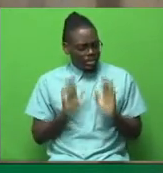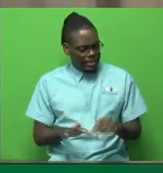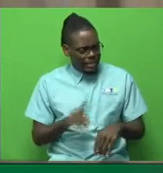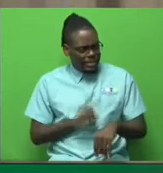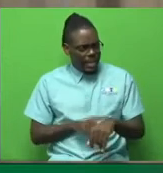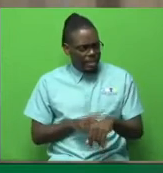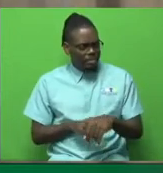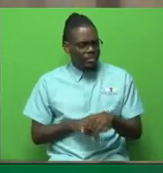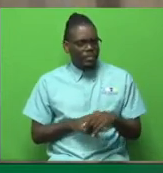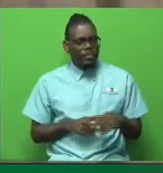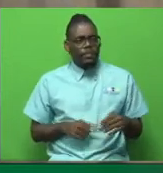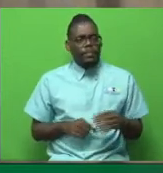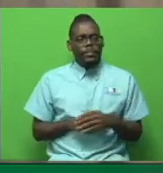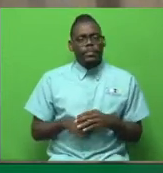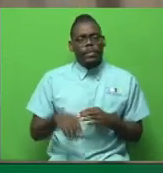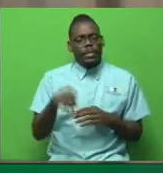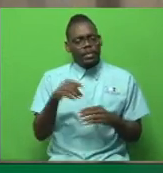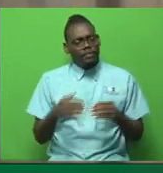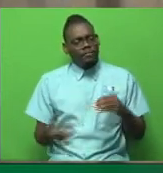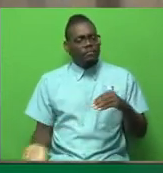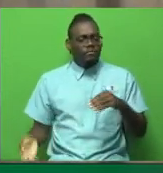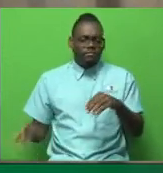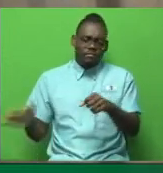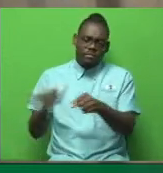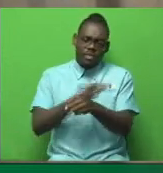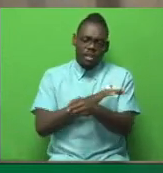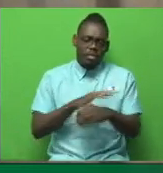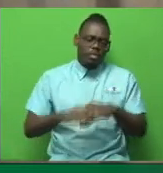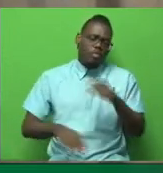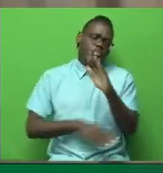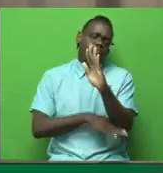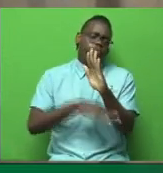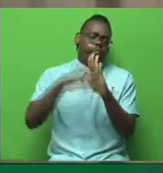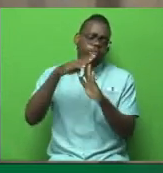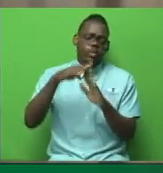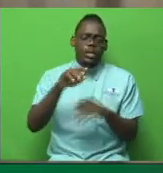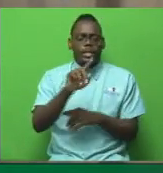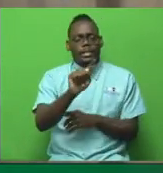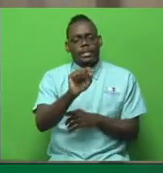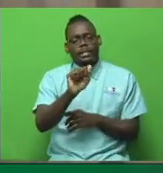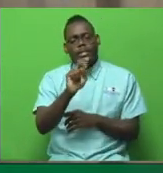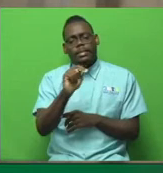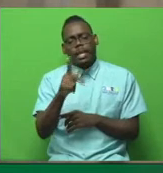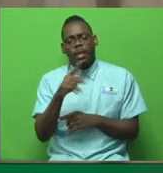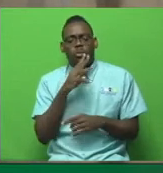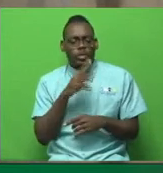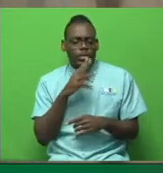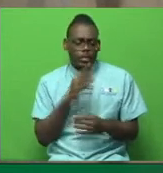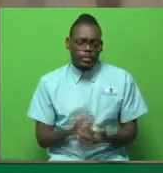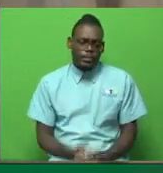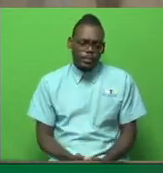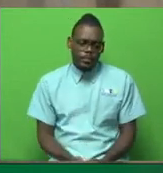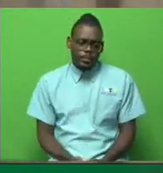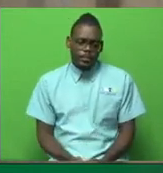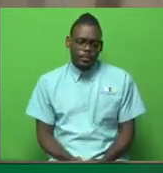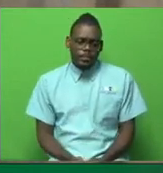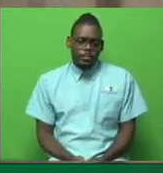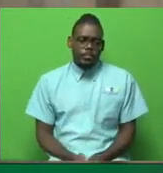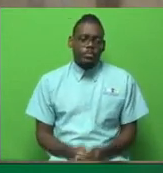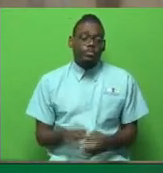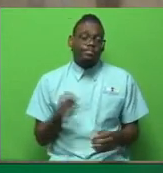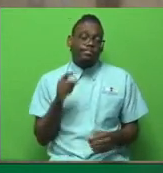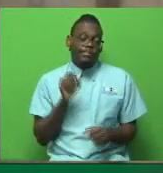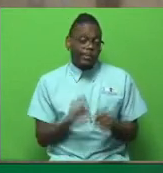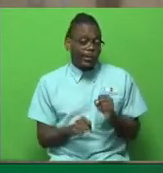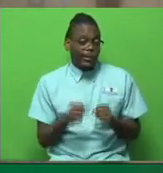tanks Heaven help you that you could have this is the reality of the existence